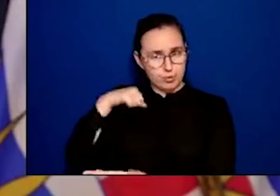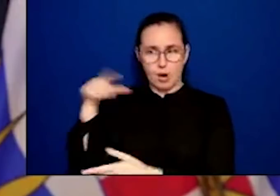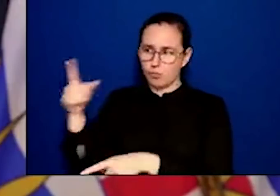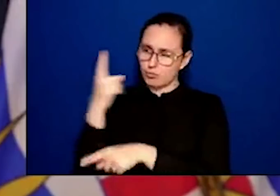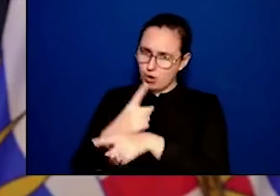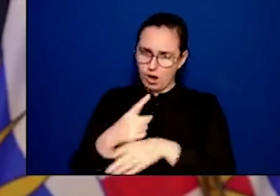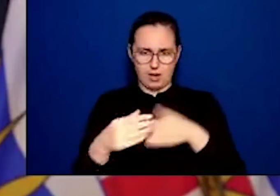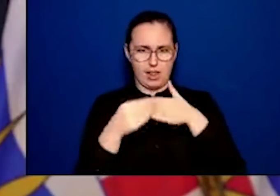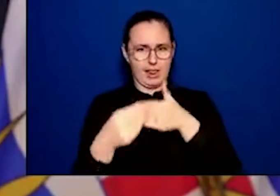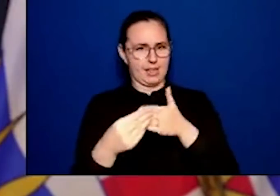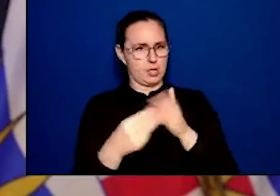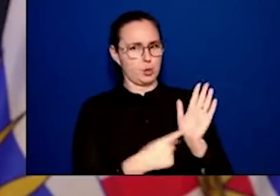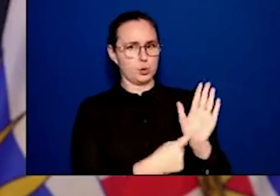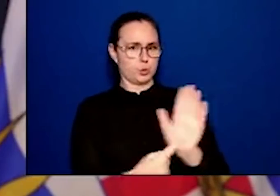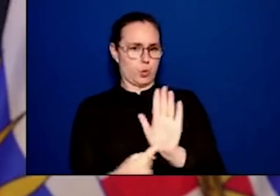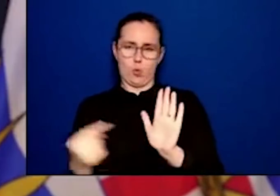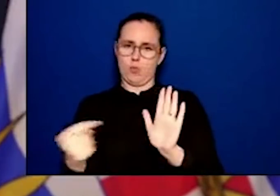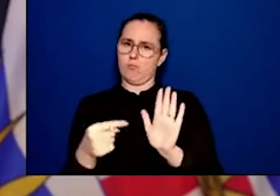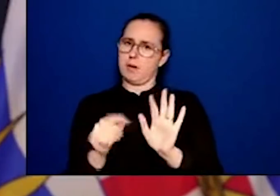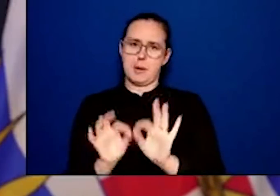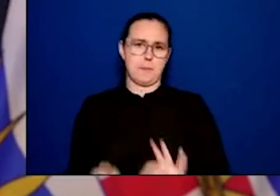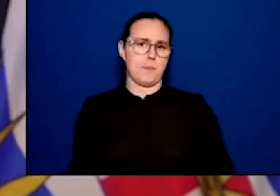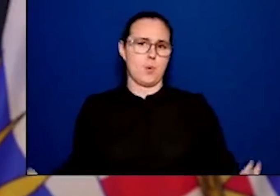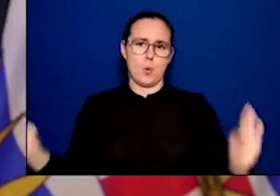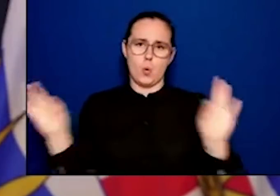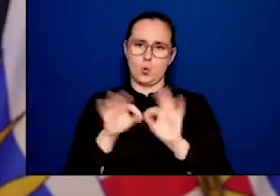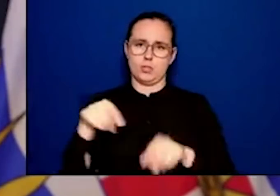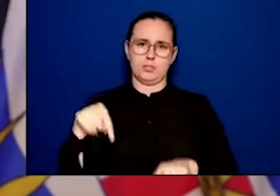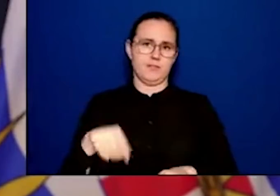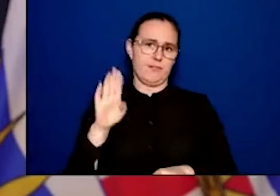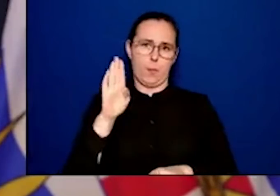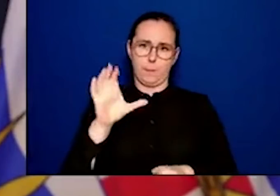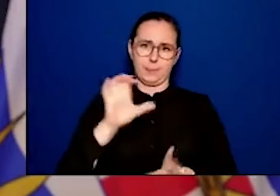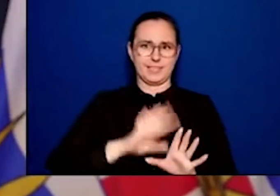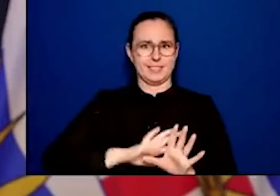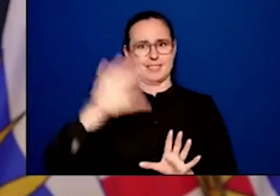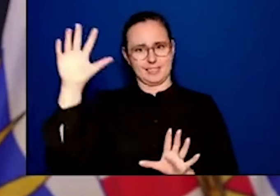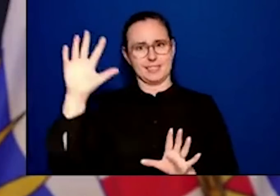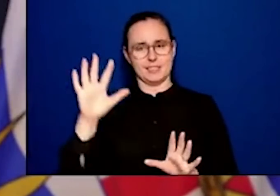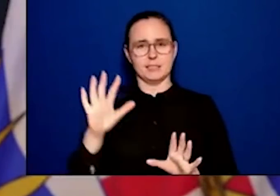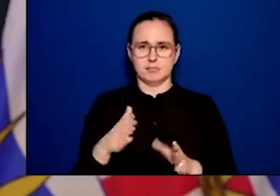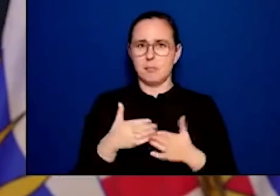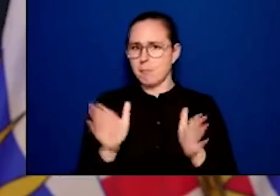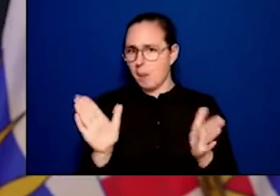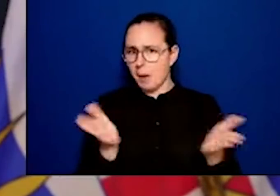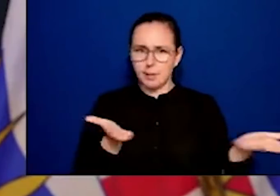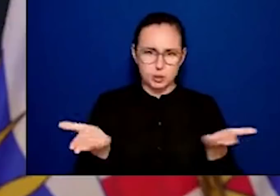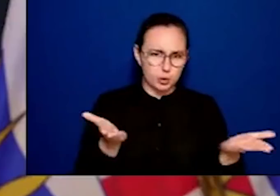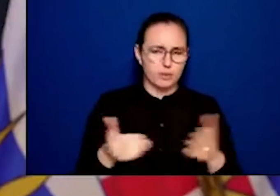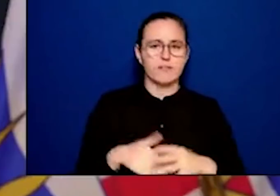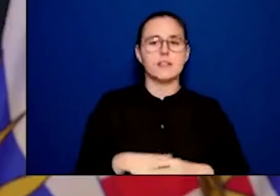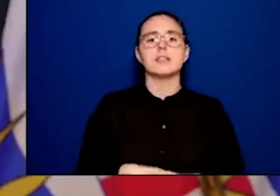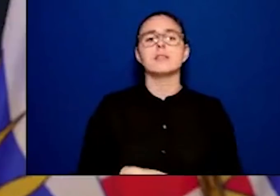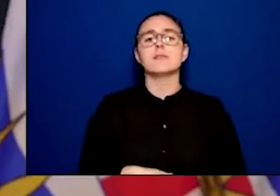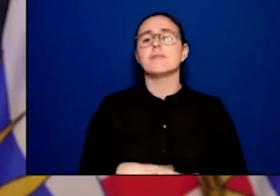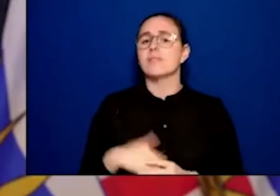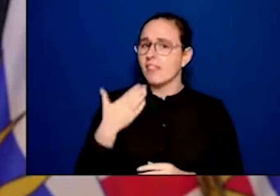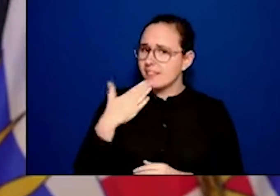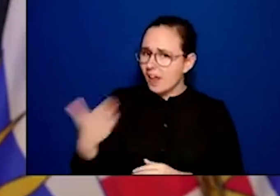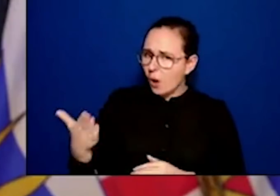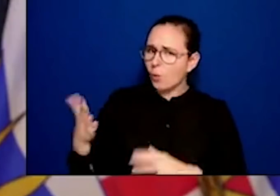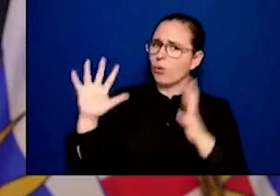in our province here in the BC Public Service. I commend these efforts and encourage businesses to also consider